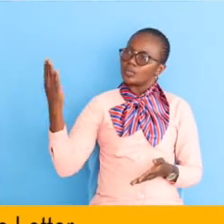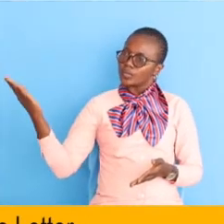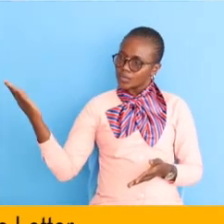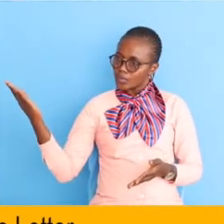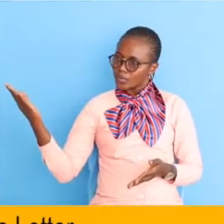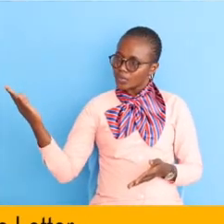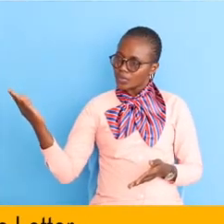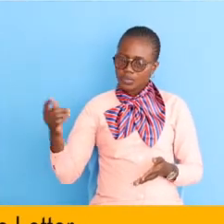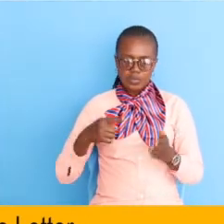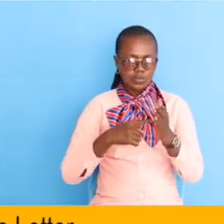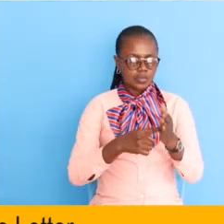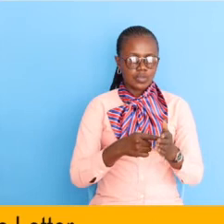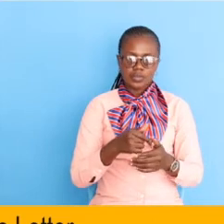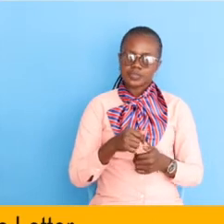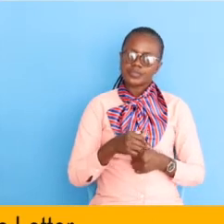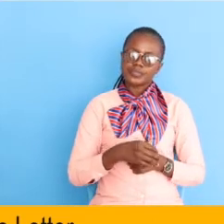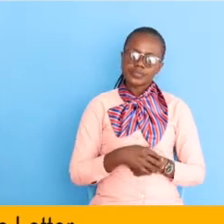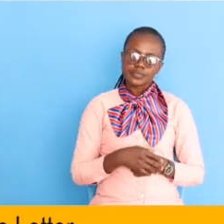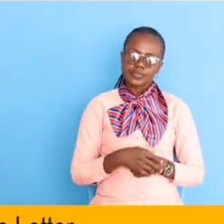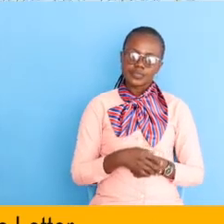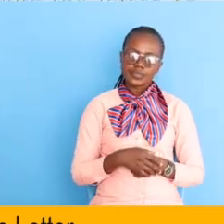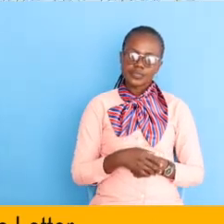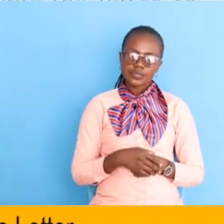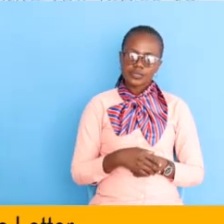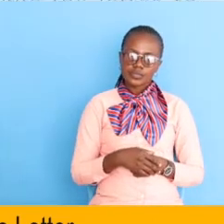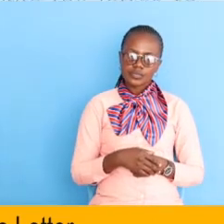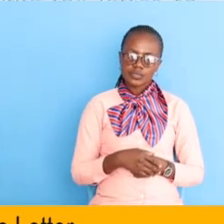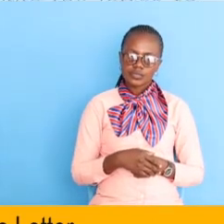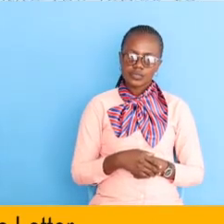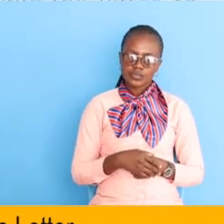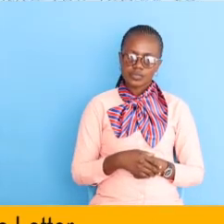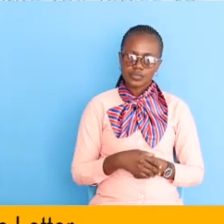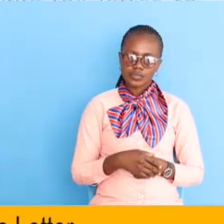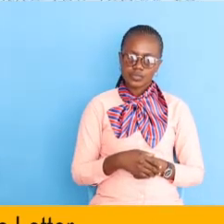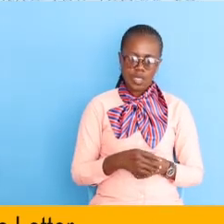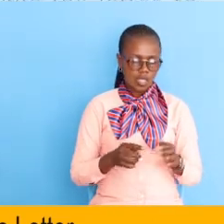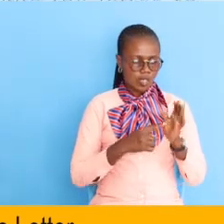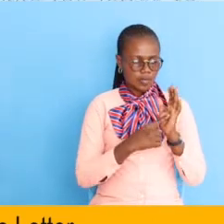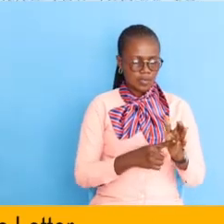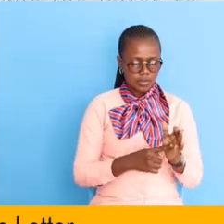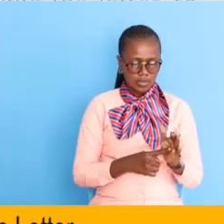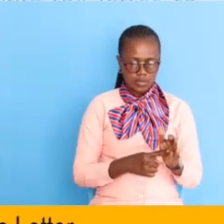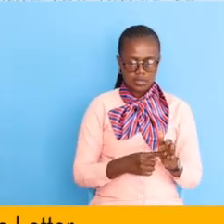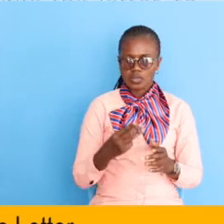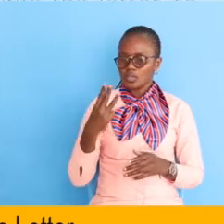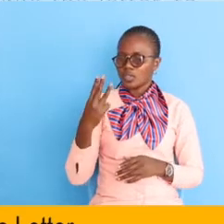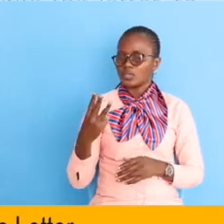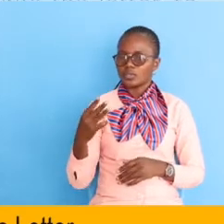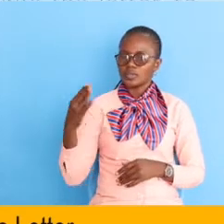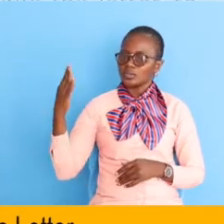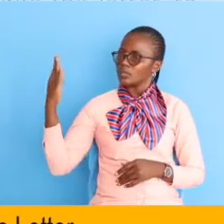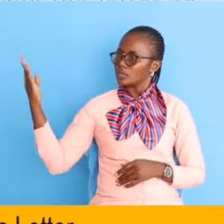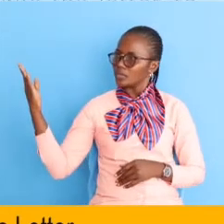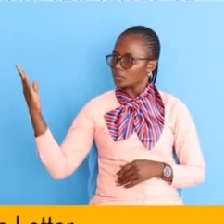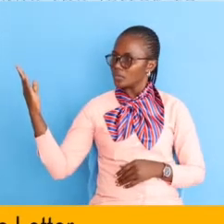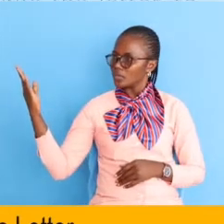about this. And what about another question like, imagine that you are